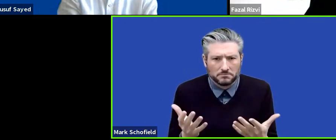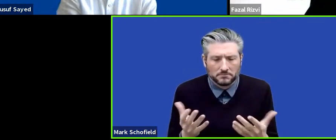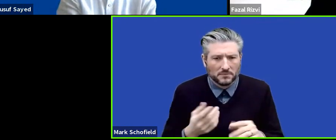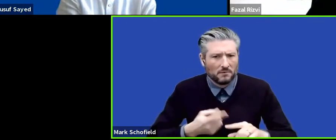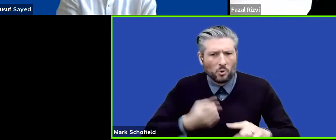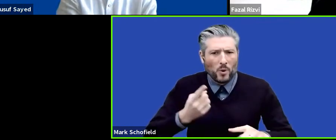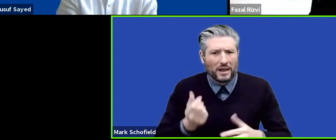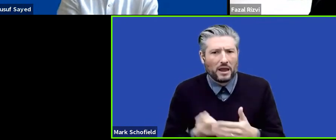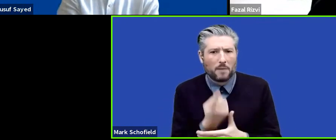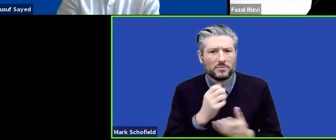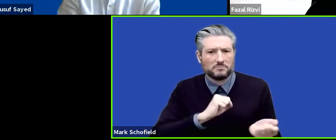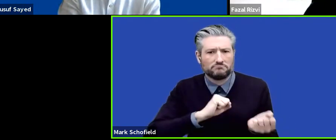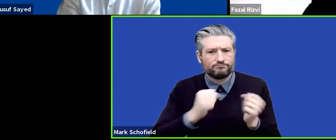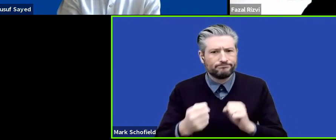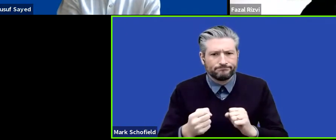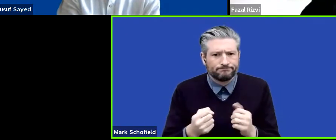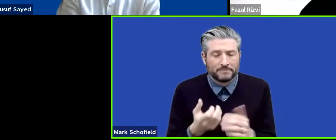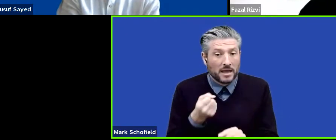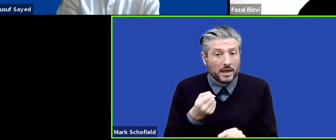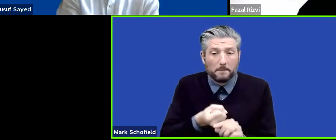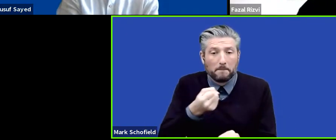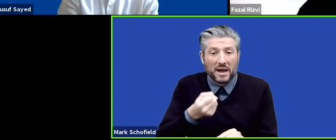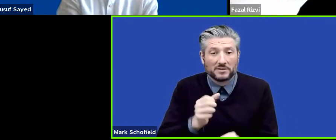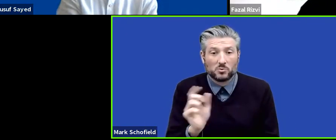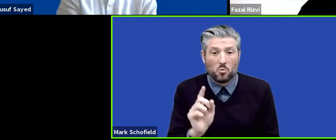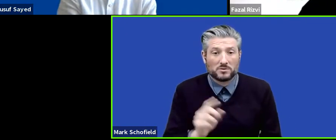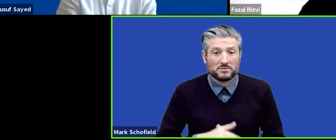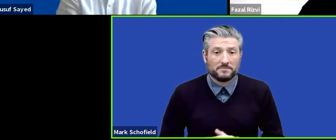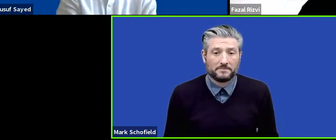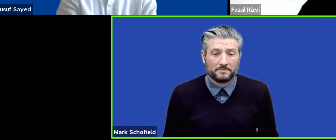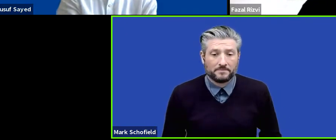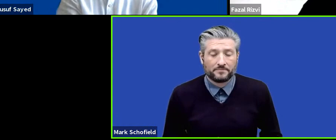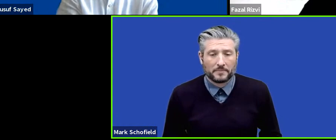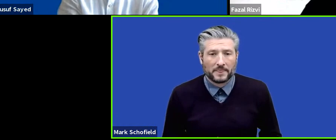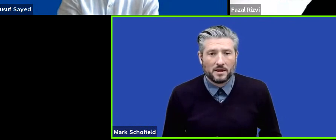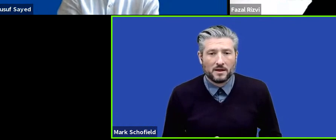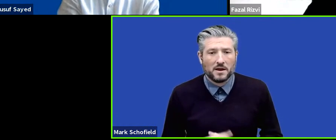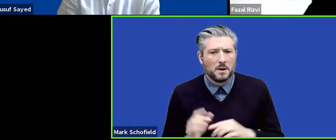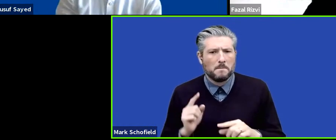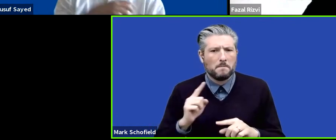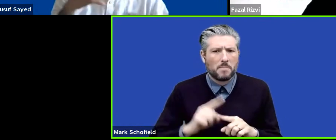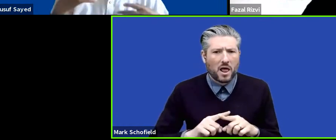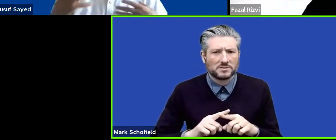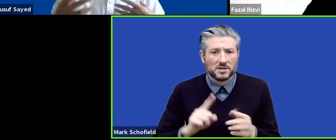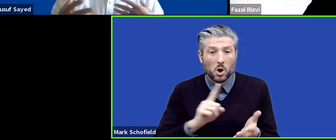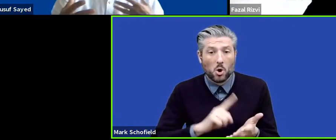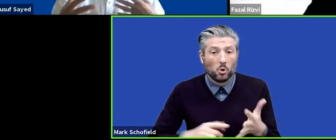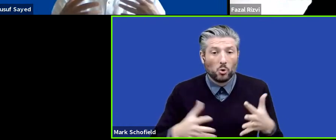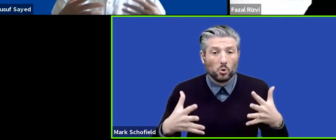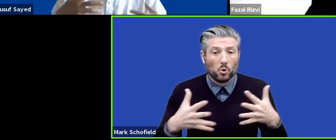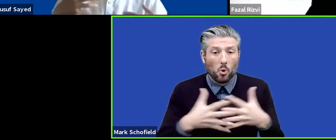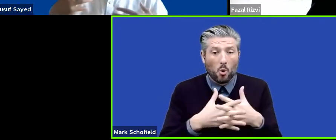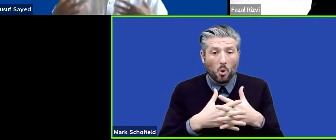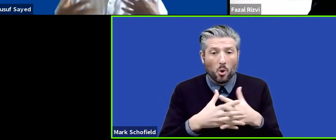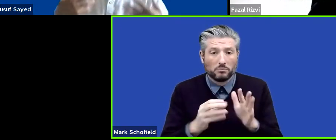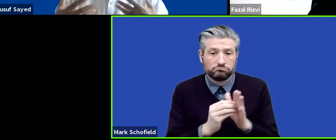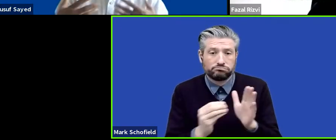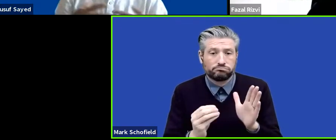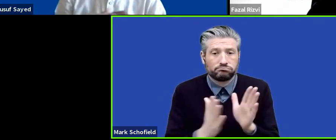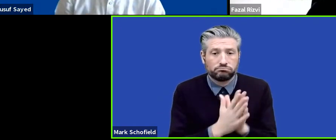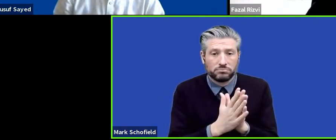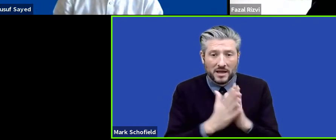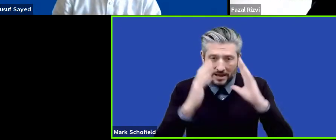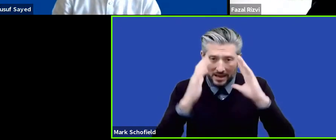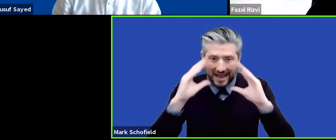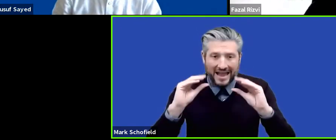gets ignored in times of crises as it comes to education. And then later on, we'll get